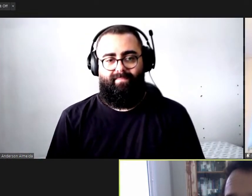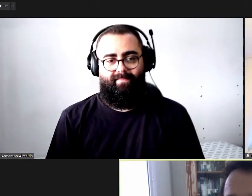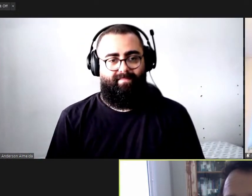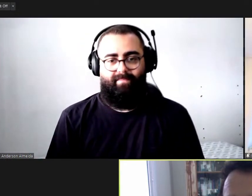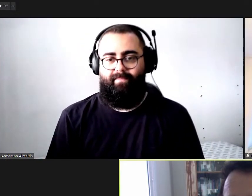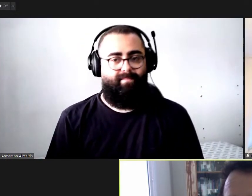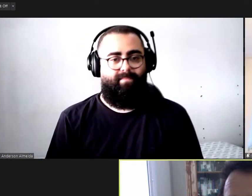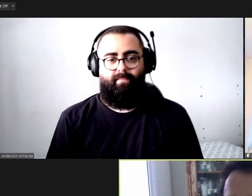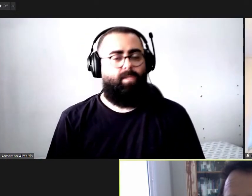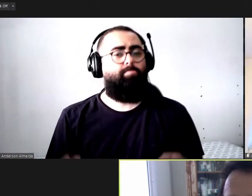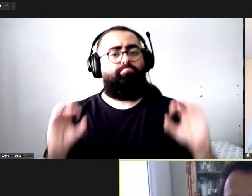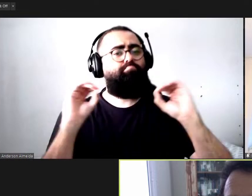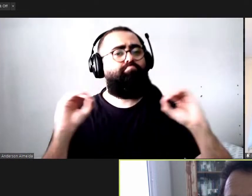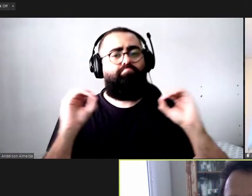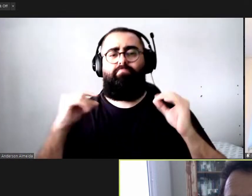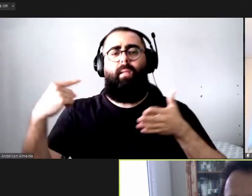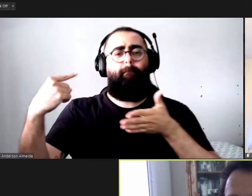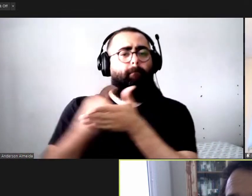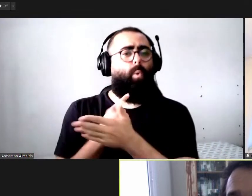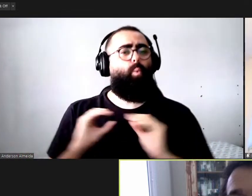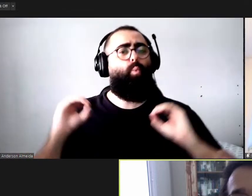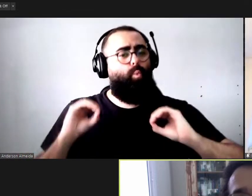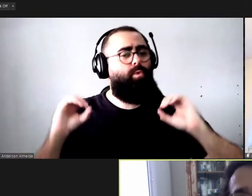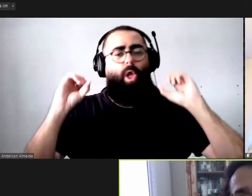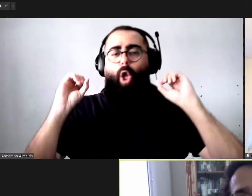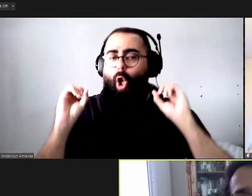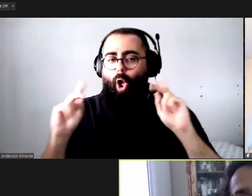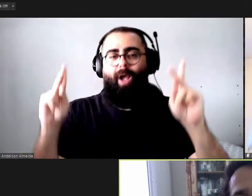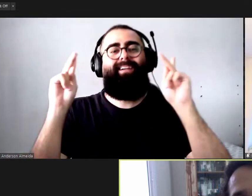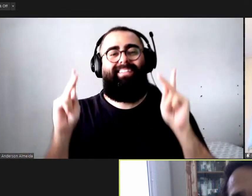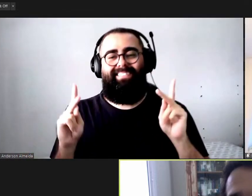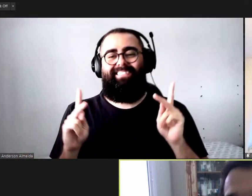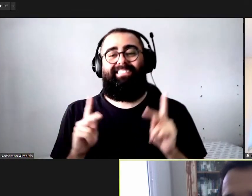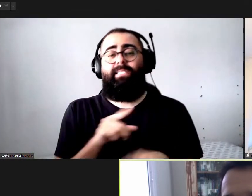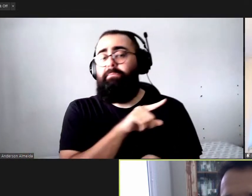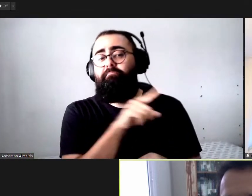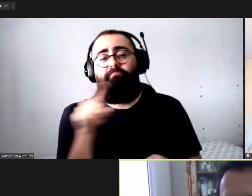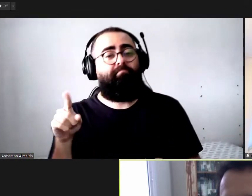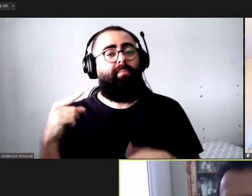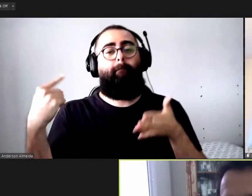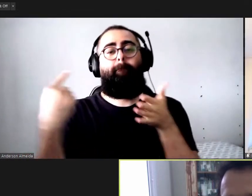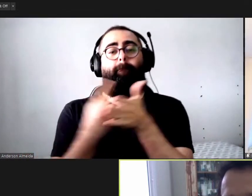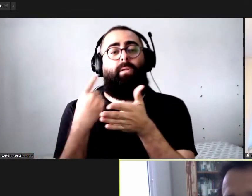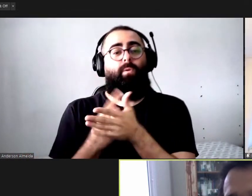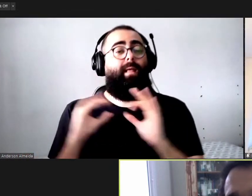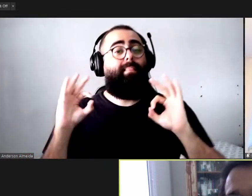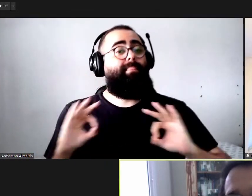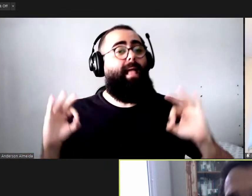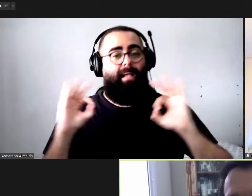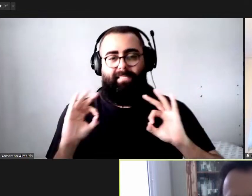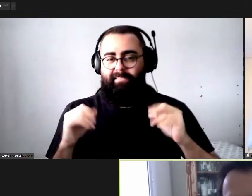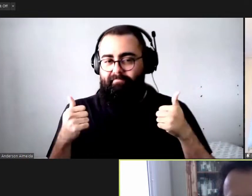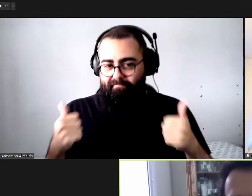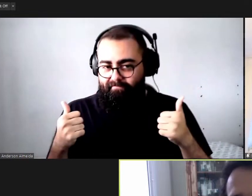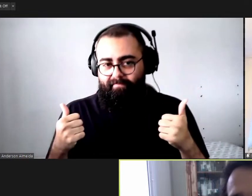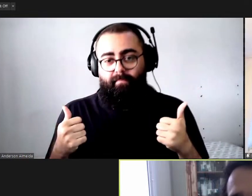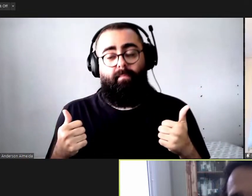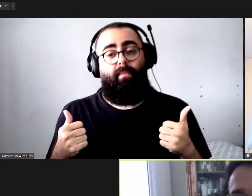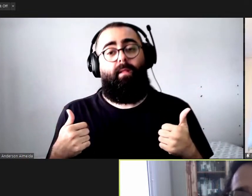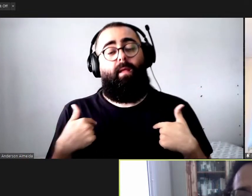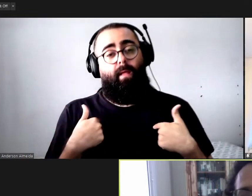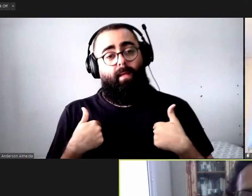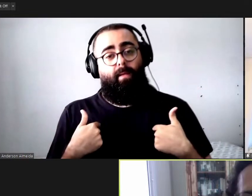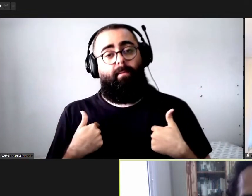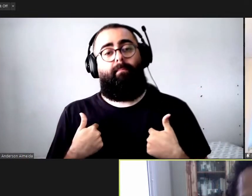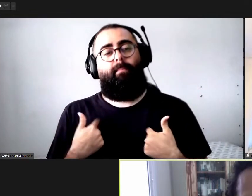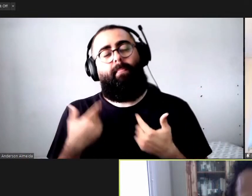No more questions? Okay, if you don't have any more questions, it's my pleasure to